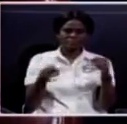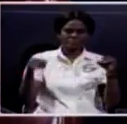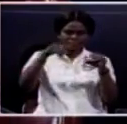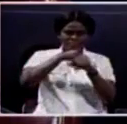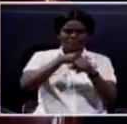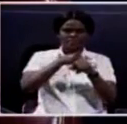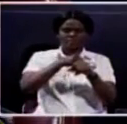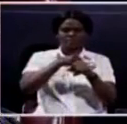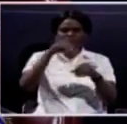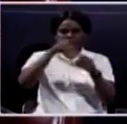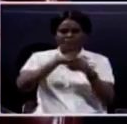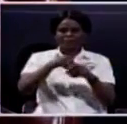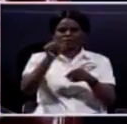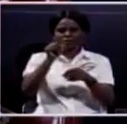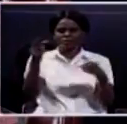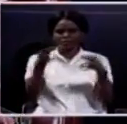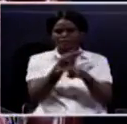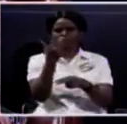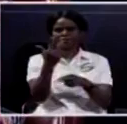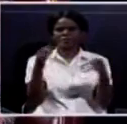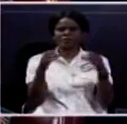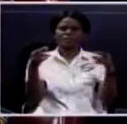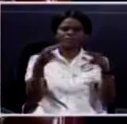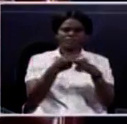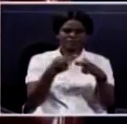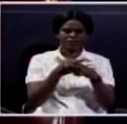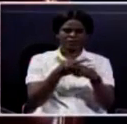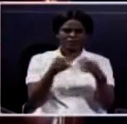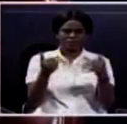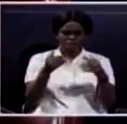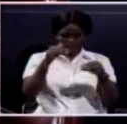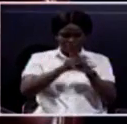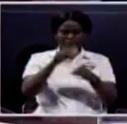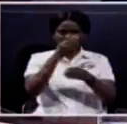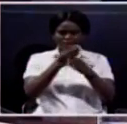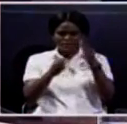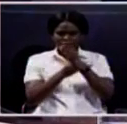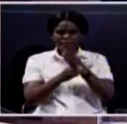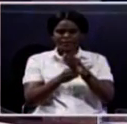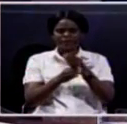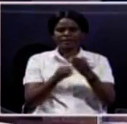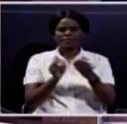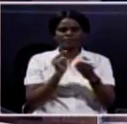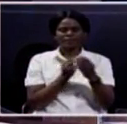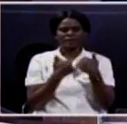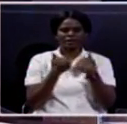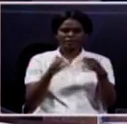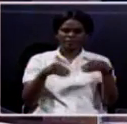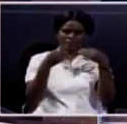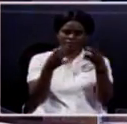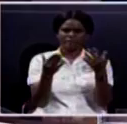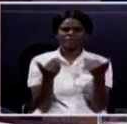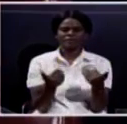1x3 classroom block for the sake of extending on the infrastructure. We have given a